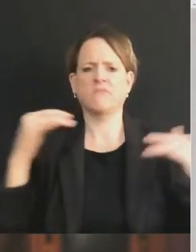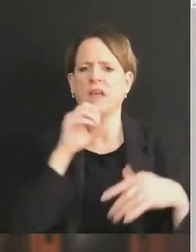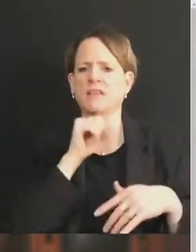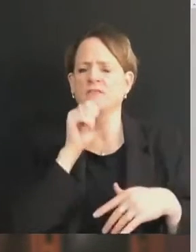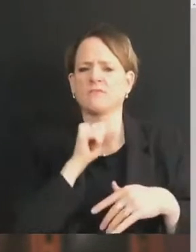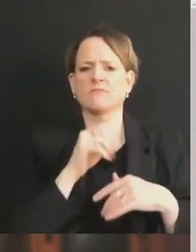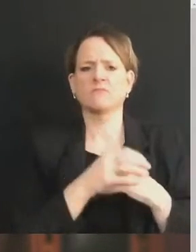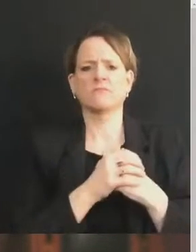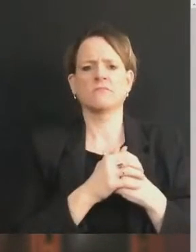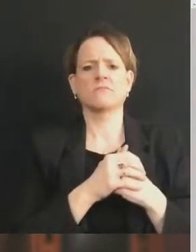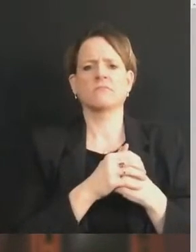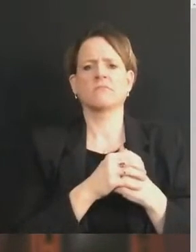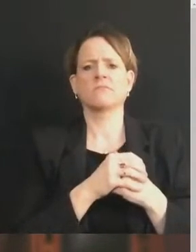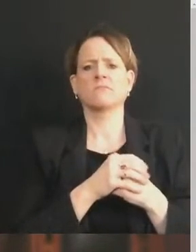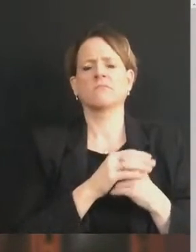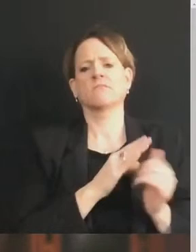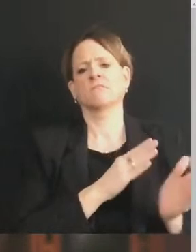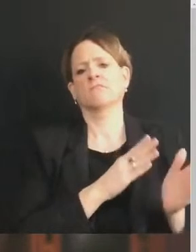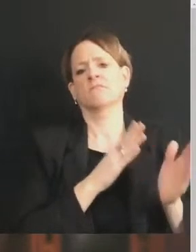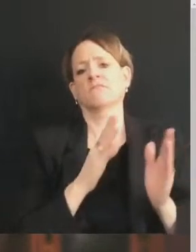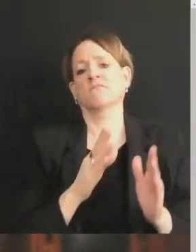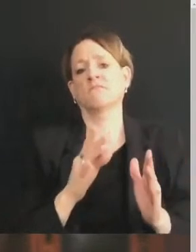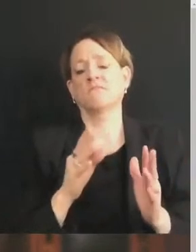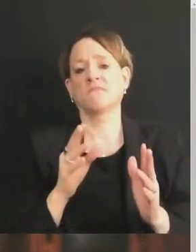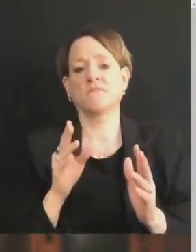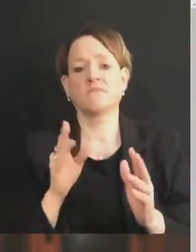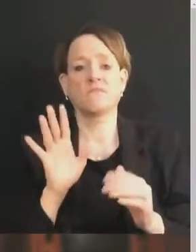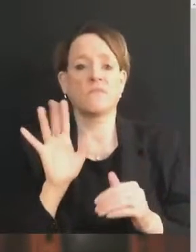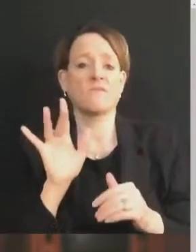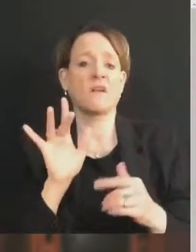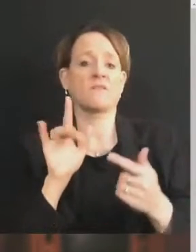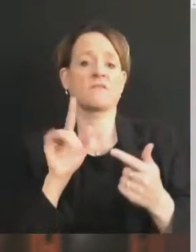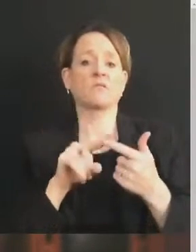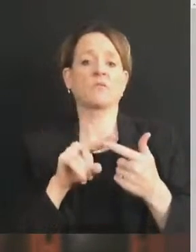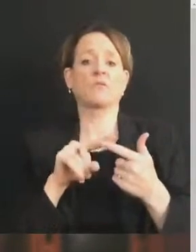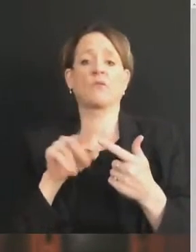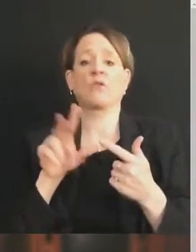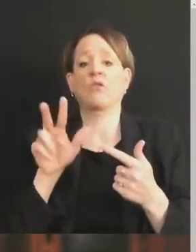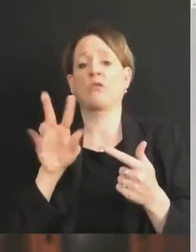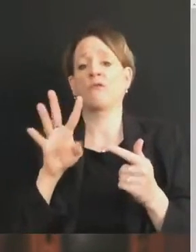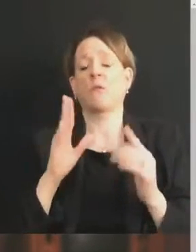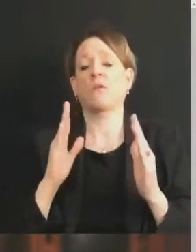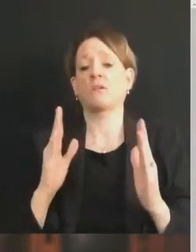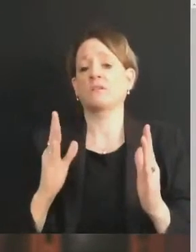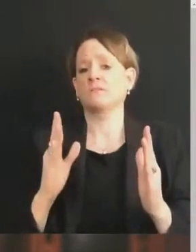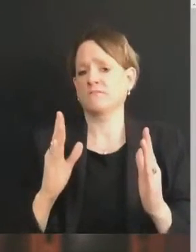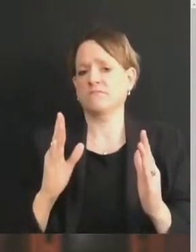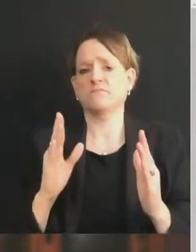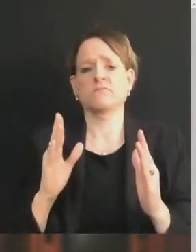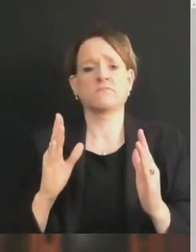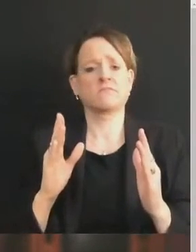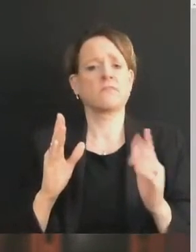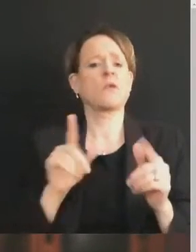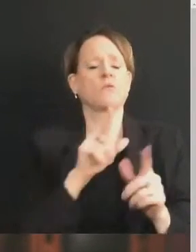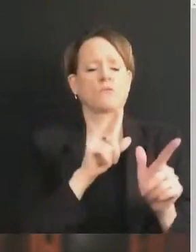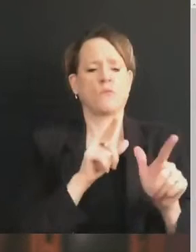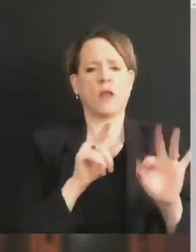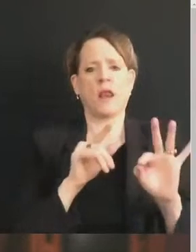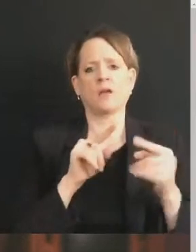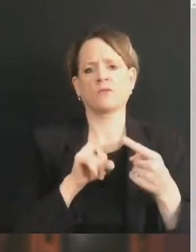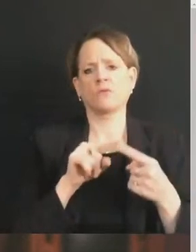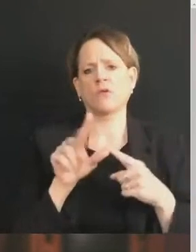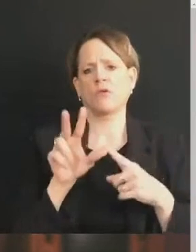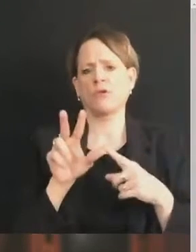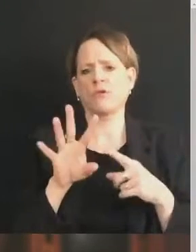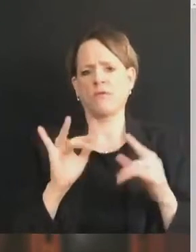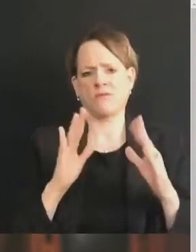forgetting the exact range, whether it's 24 to 34 or 29 to 34, but there's that age group just